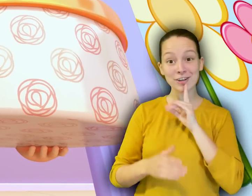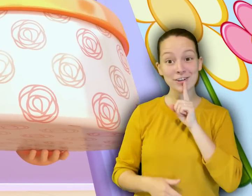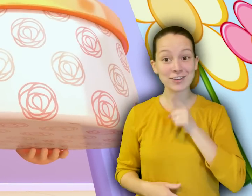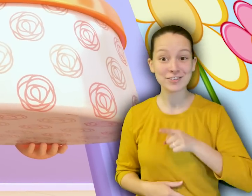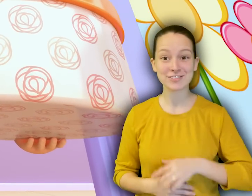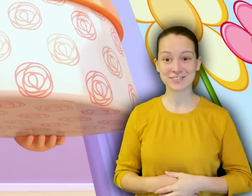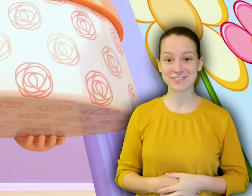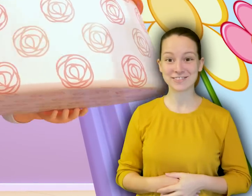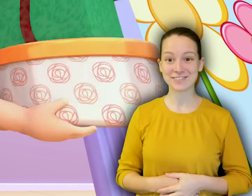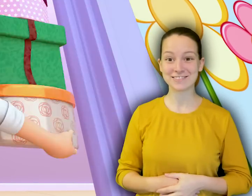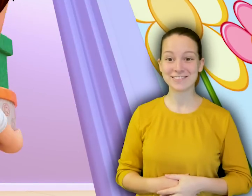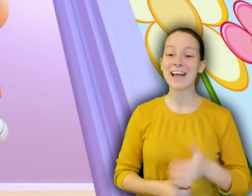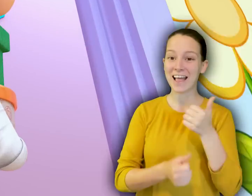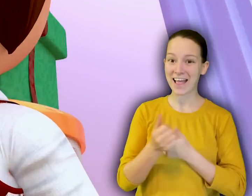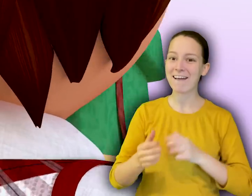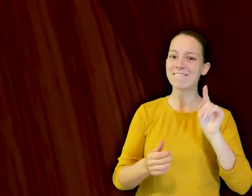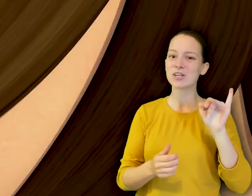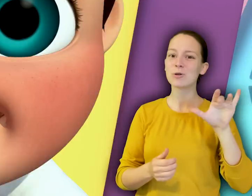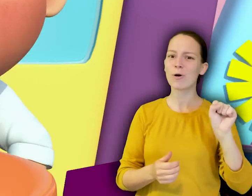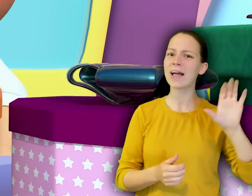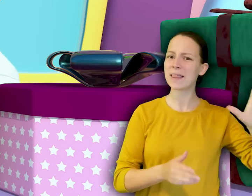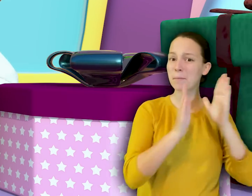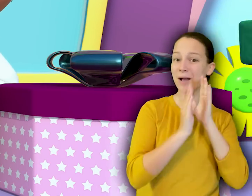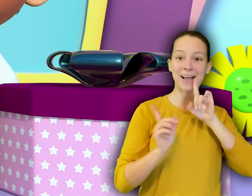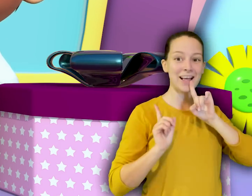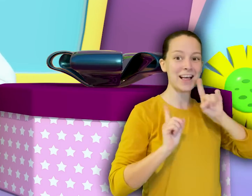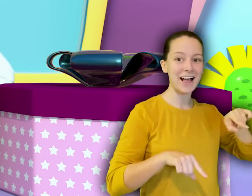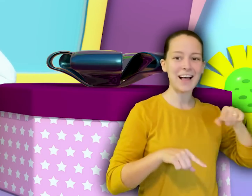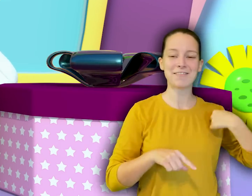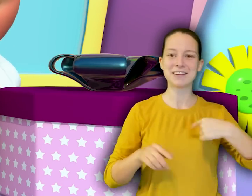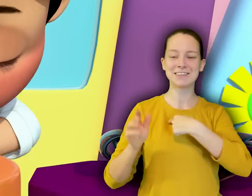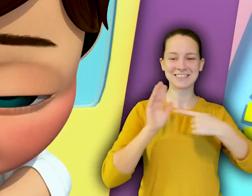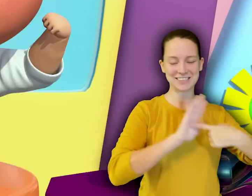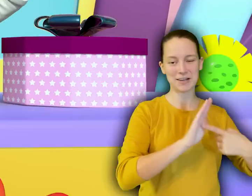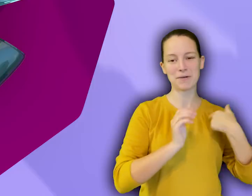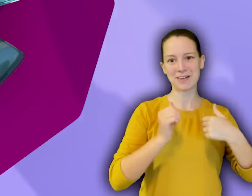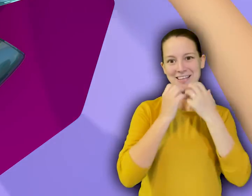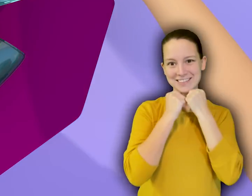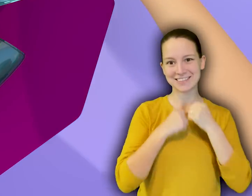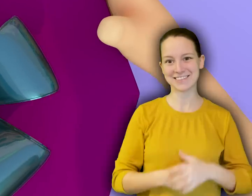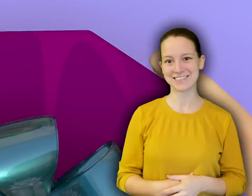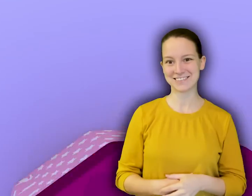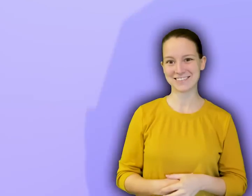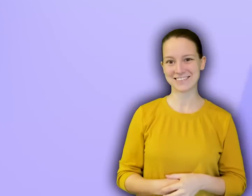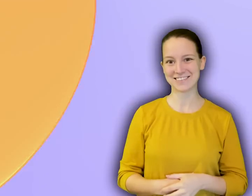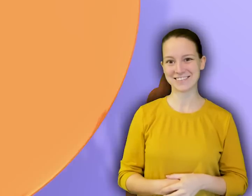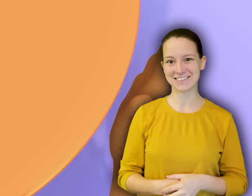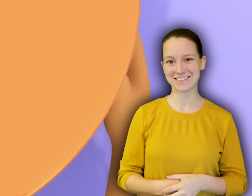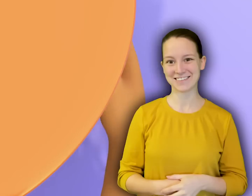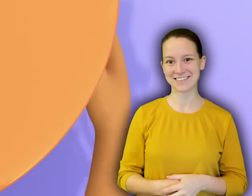are good and true every toys and answered prayer will show them that we